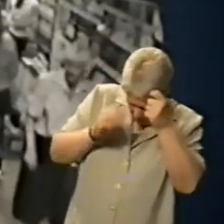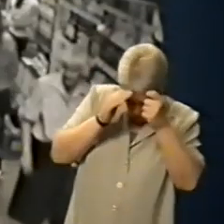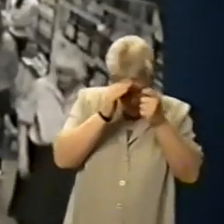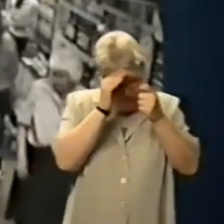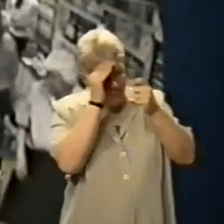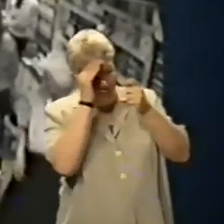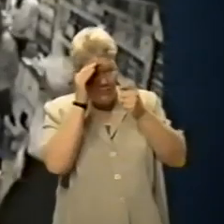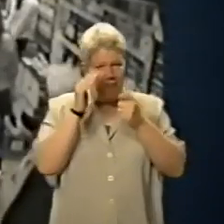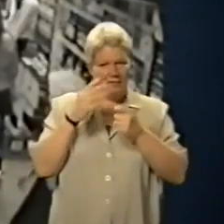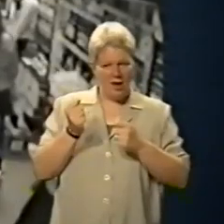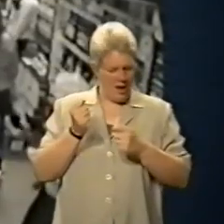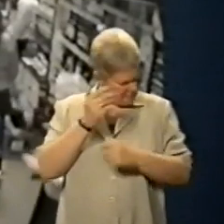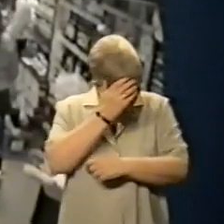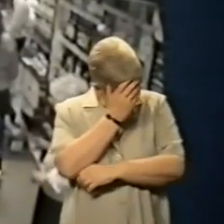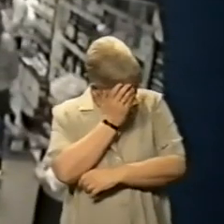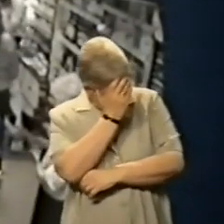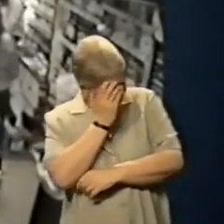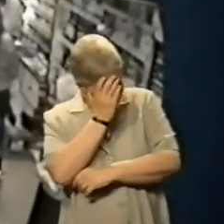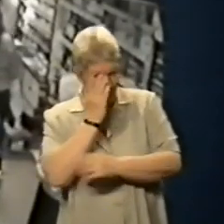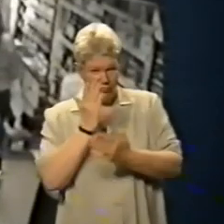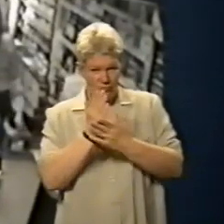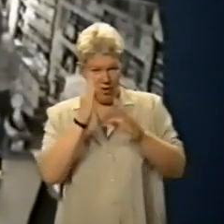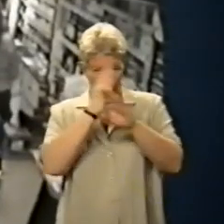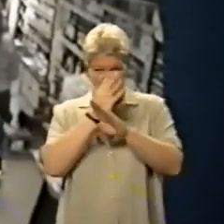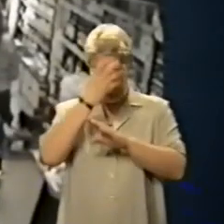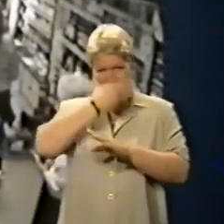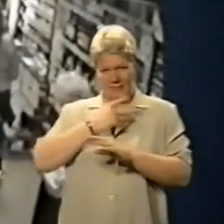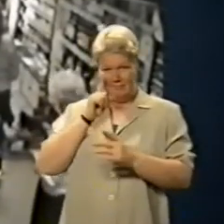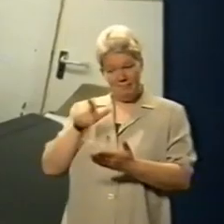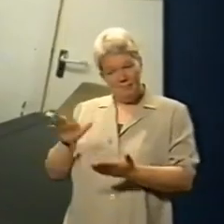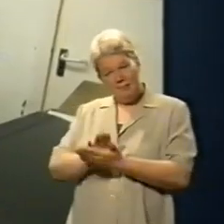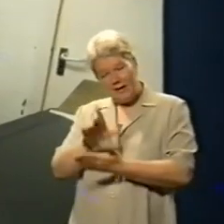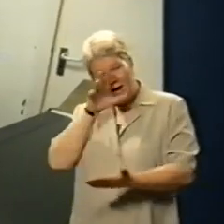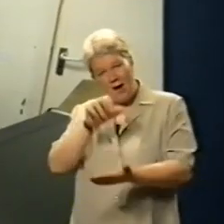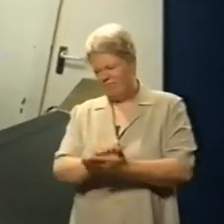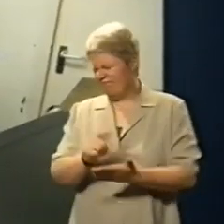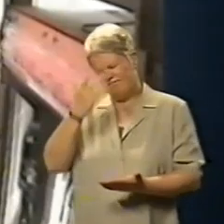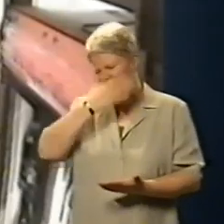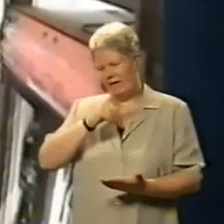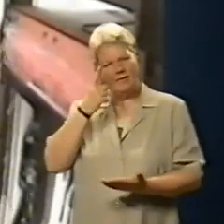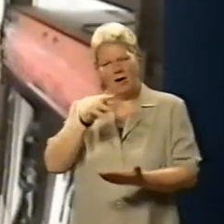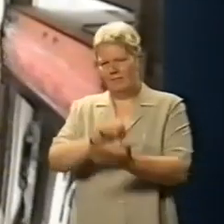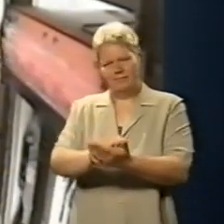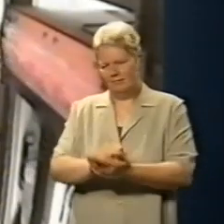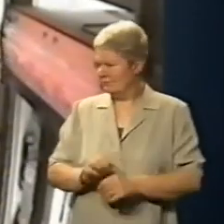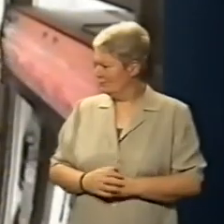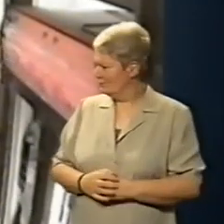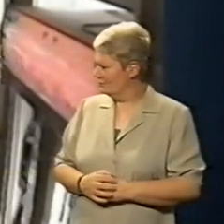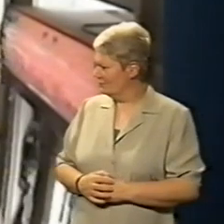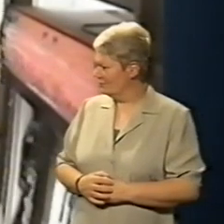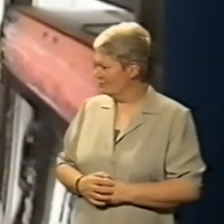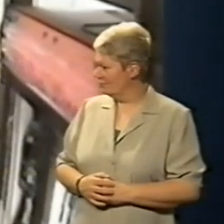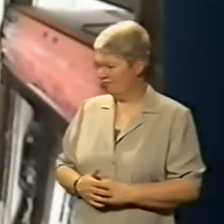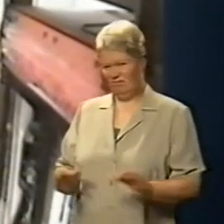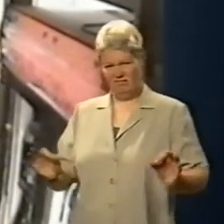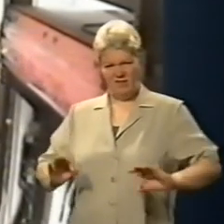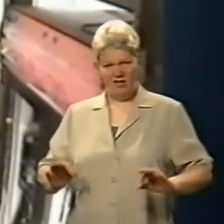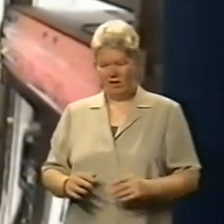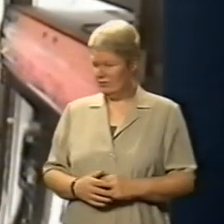head up. Yeah, he's having a good scratch, but that means his head's down, so we're not catching his Would a camera identify him so far? No, not at all. Still not a full facial.